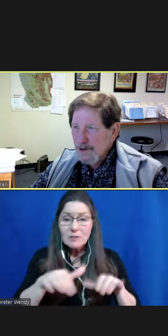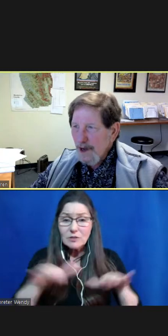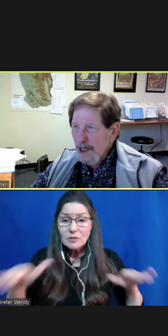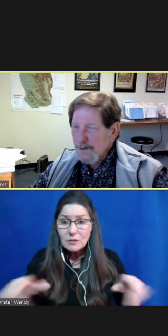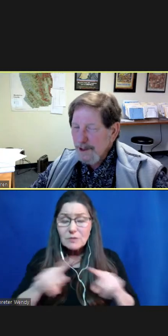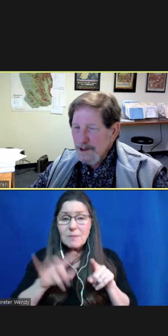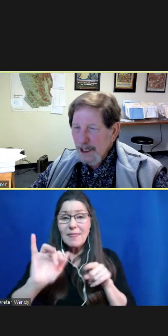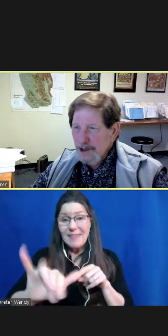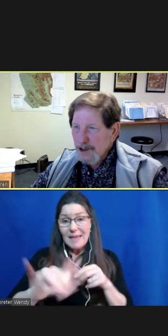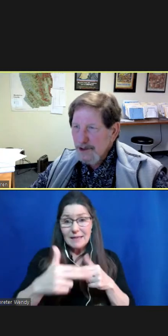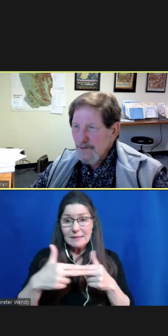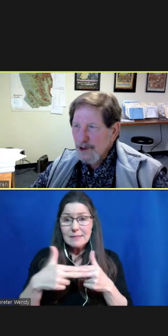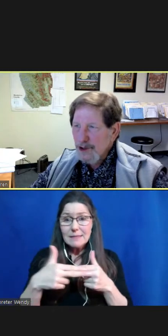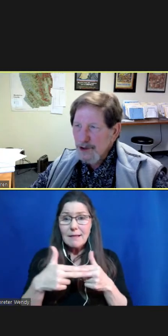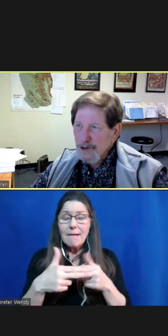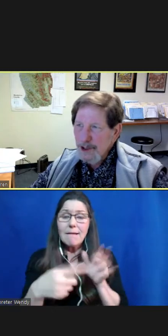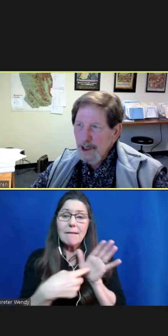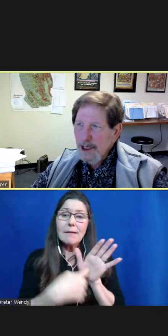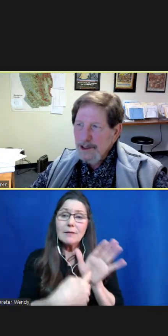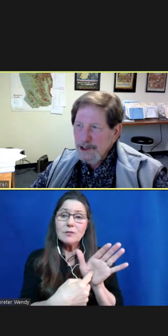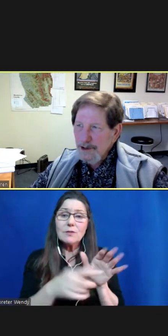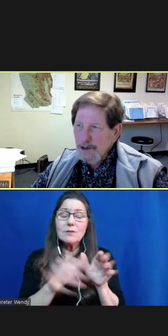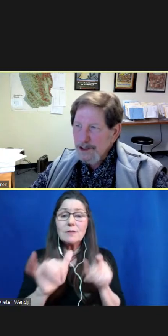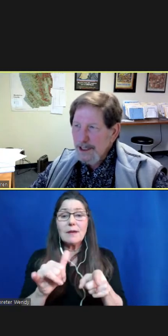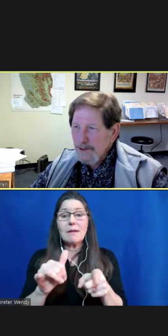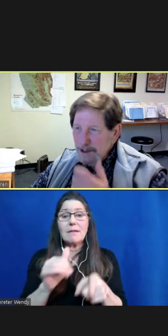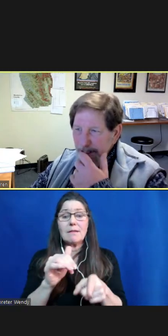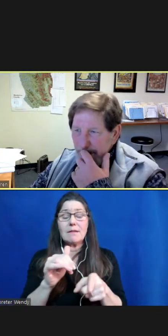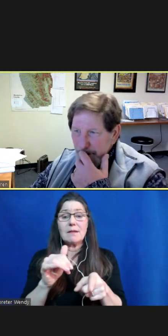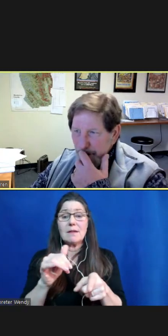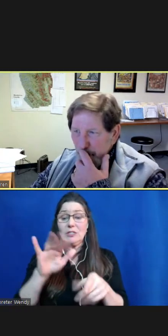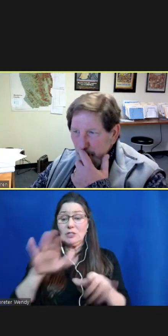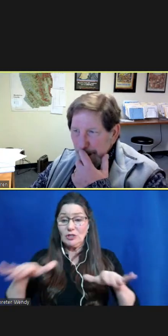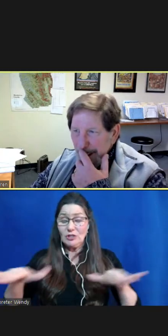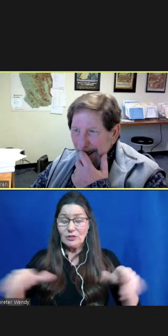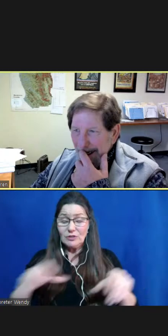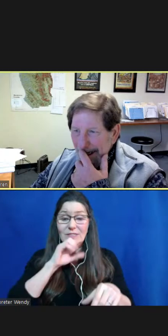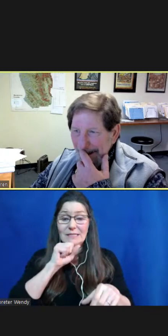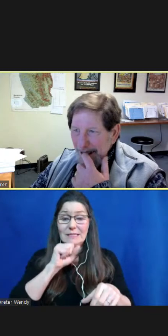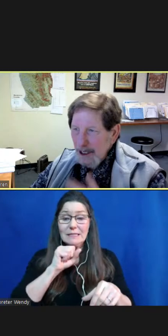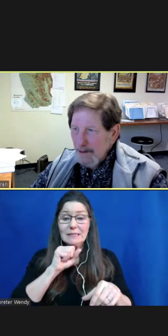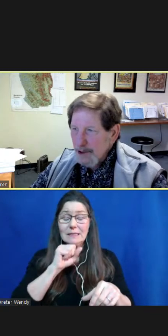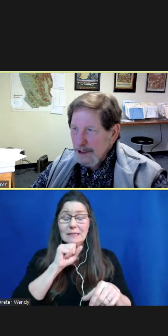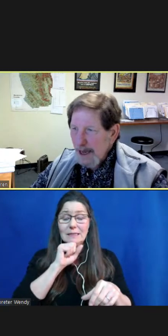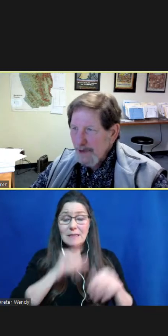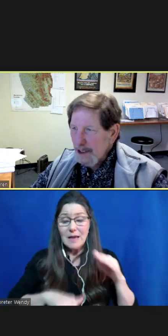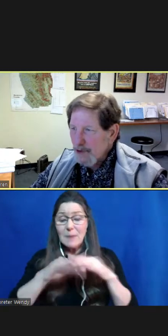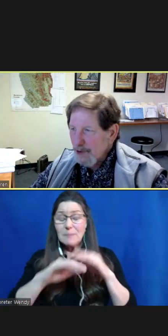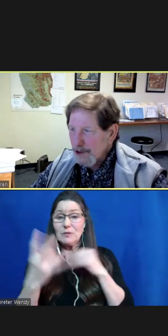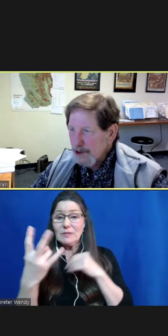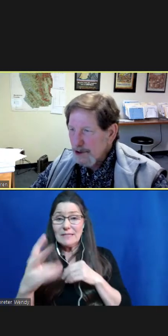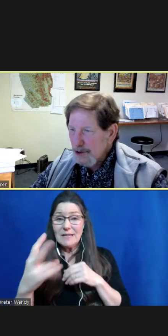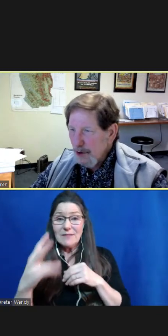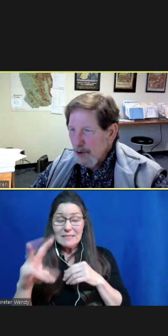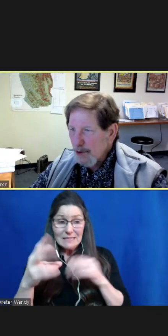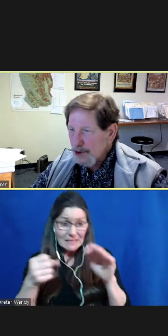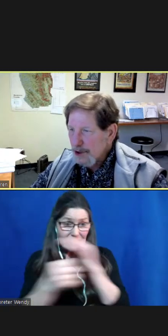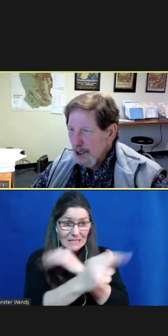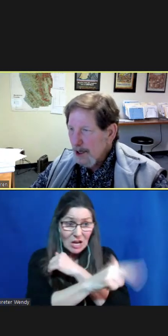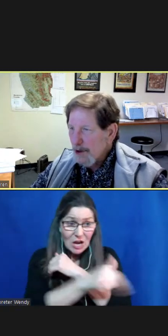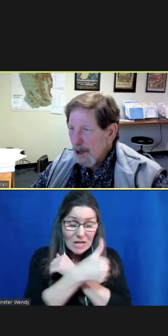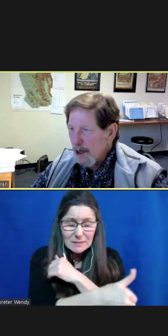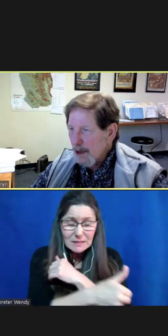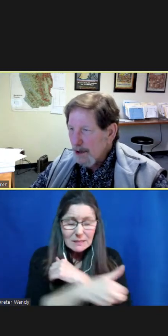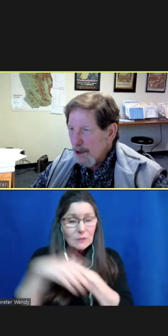in terms of hospitalizations for children 0 to 17 years old, the numbers have increased to